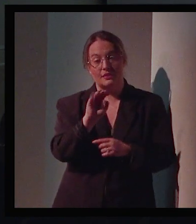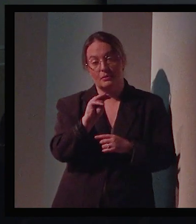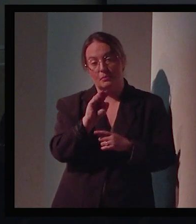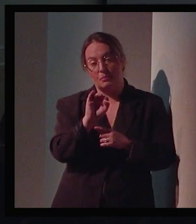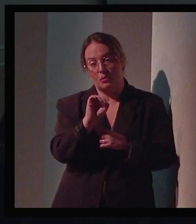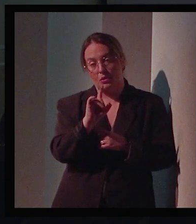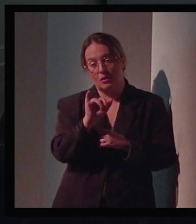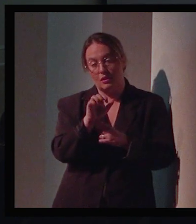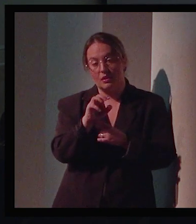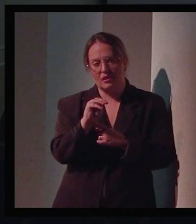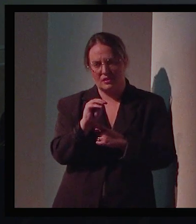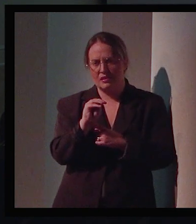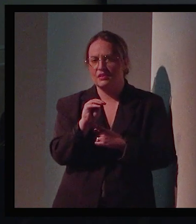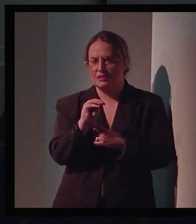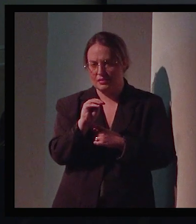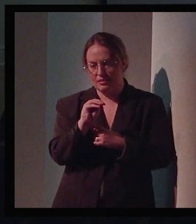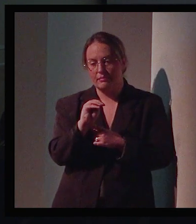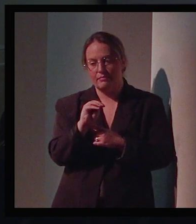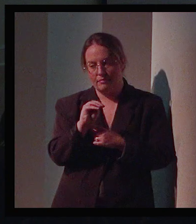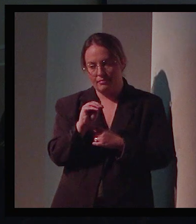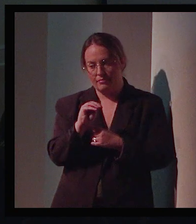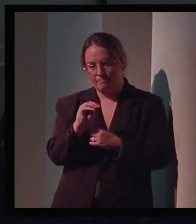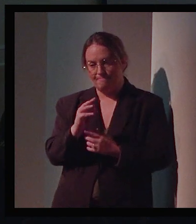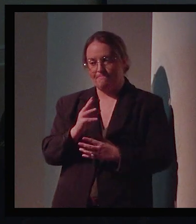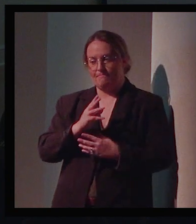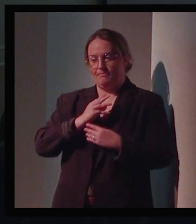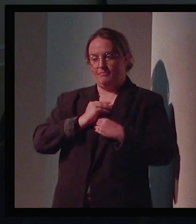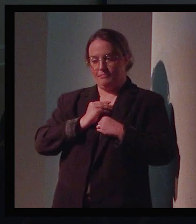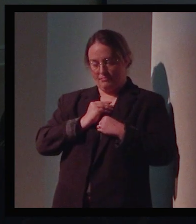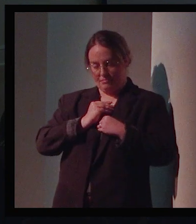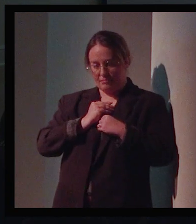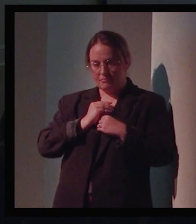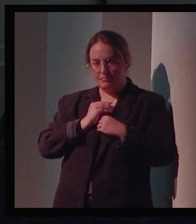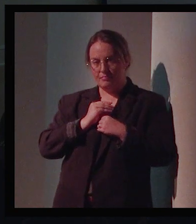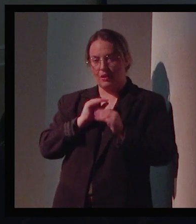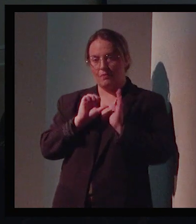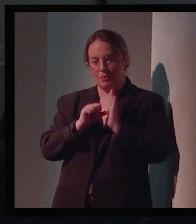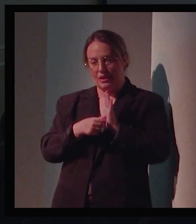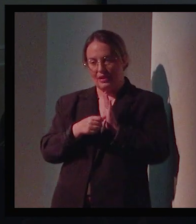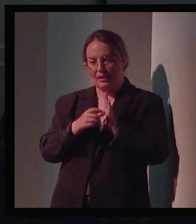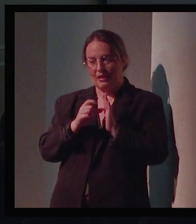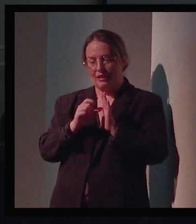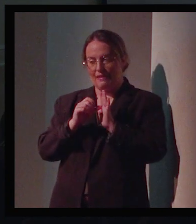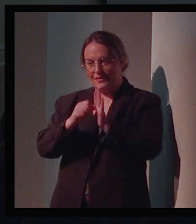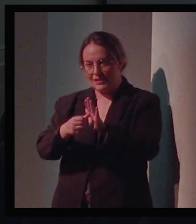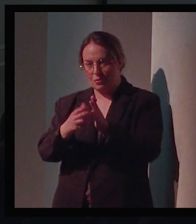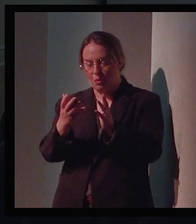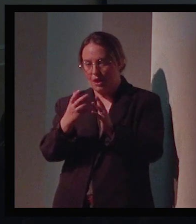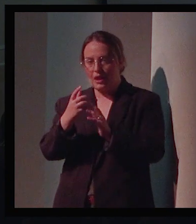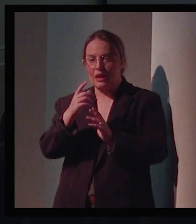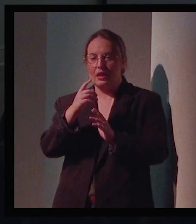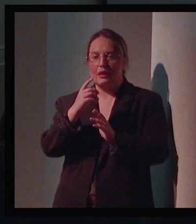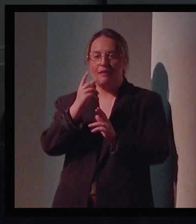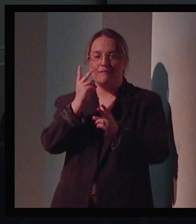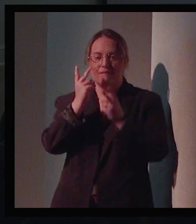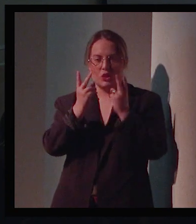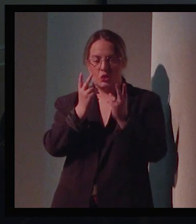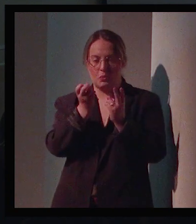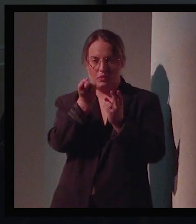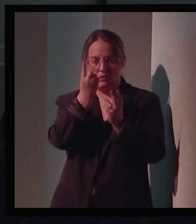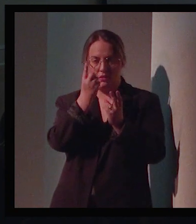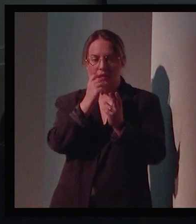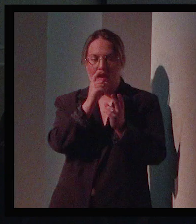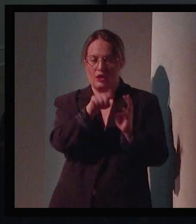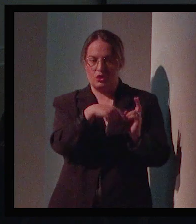rejected the naturalist claims of Impressionism and its emphasis on visual perception, with artists instead seeking to express